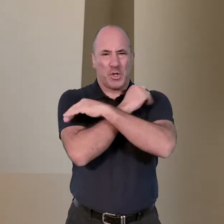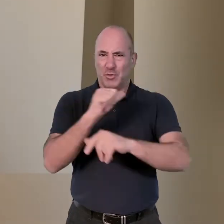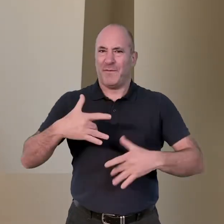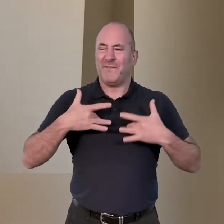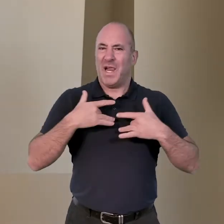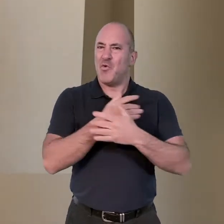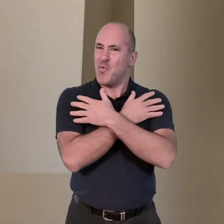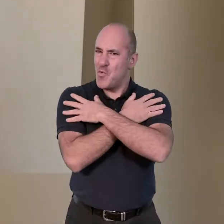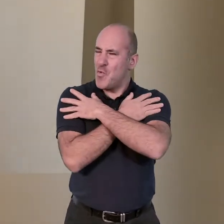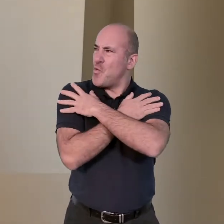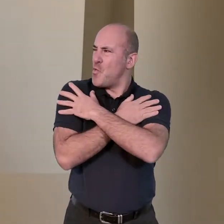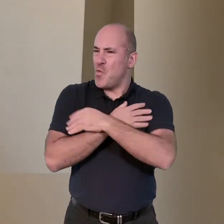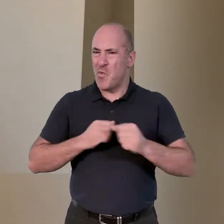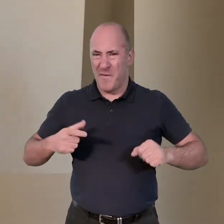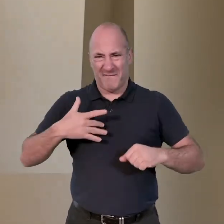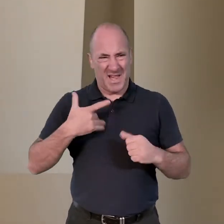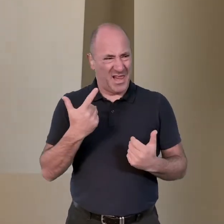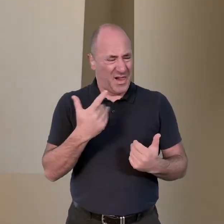shoulders,